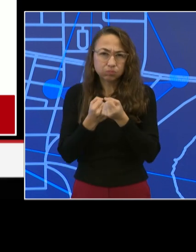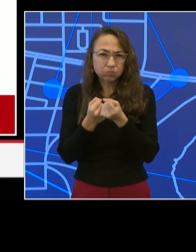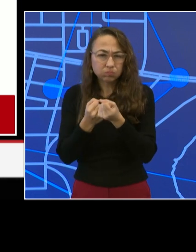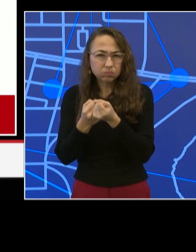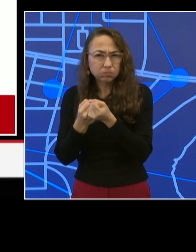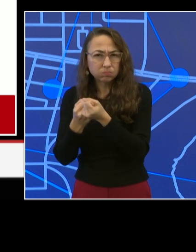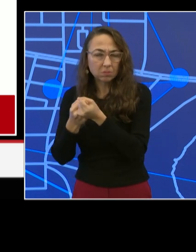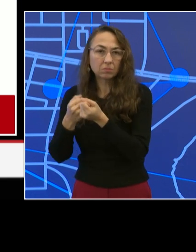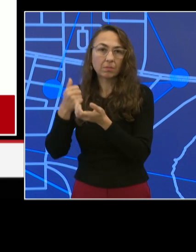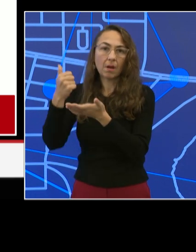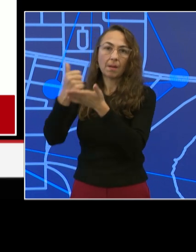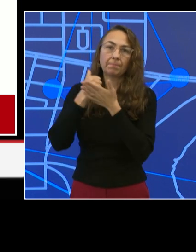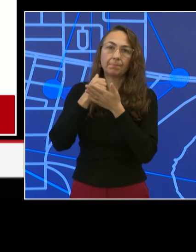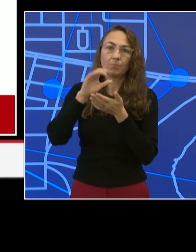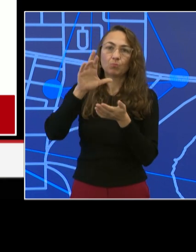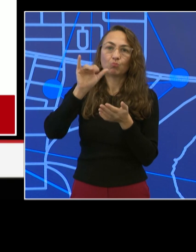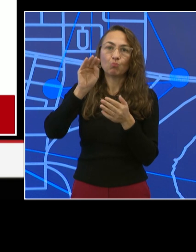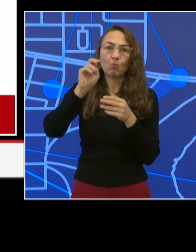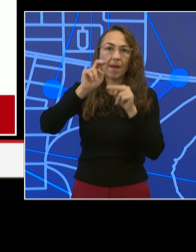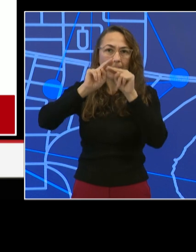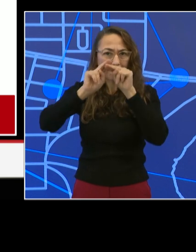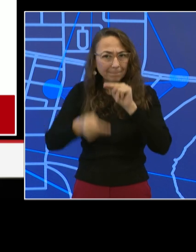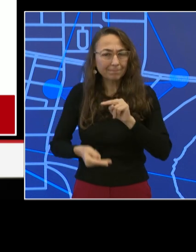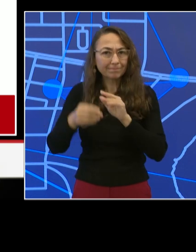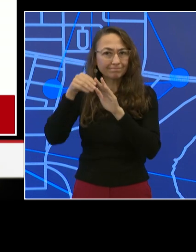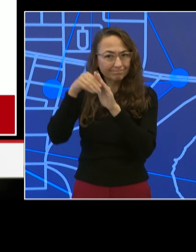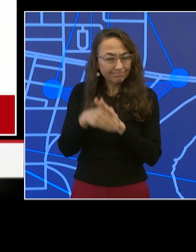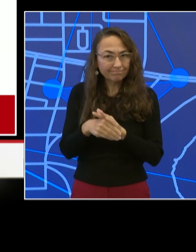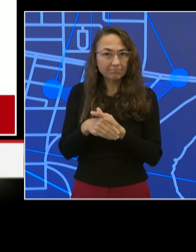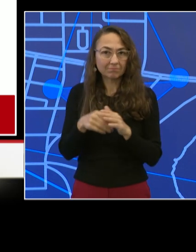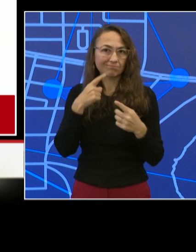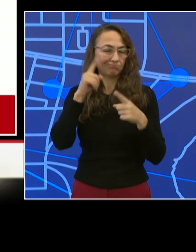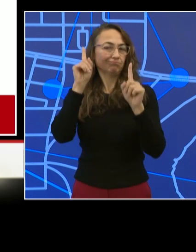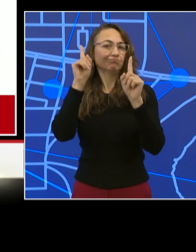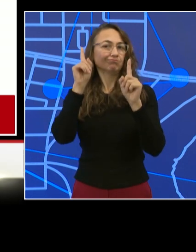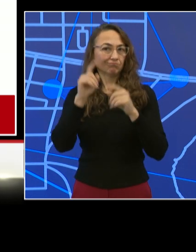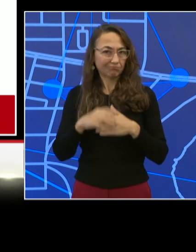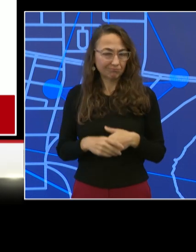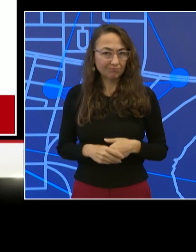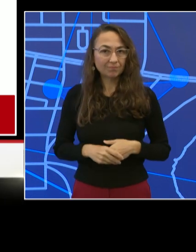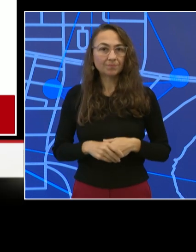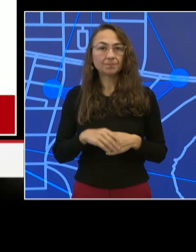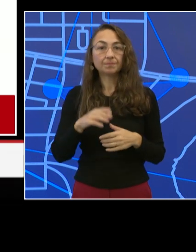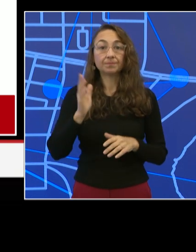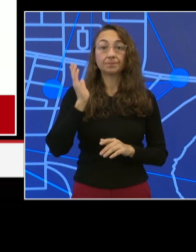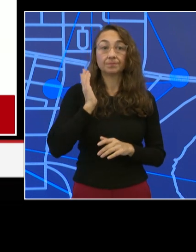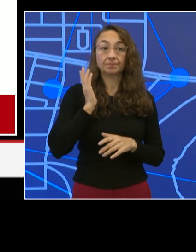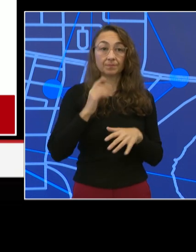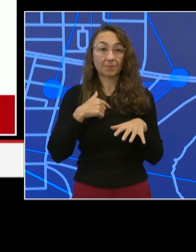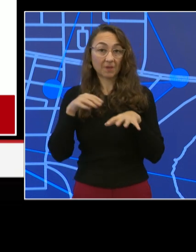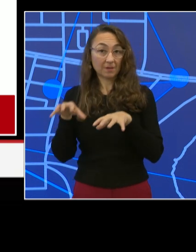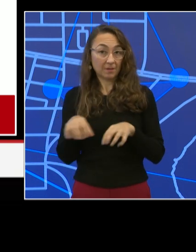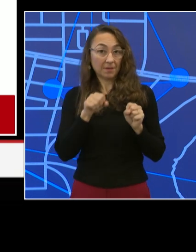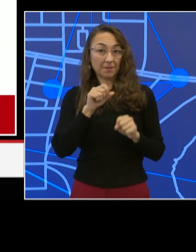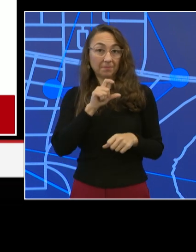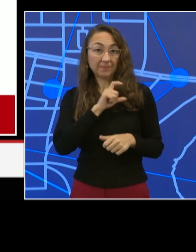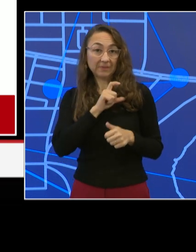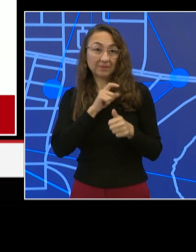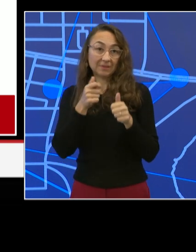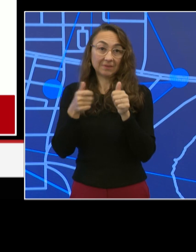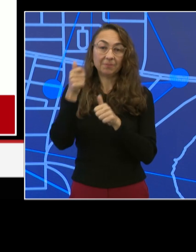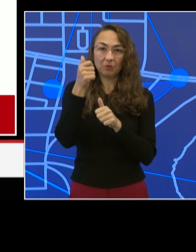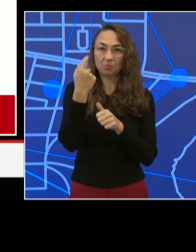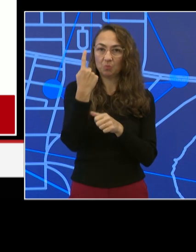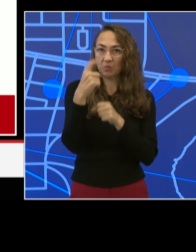see today with regards to how crime is trending in the District of Columbia. When I became chief about a year ago, I had to take a look at crime as